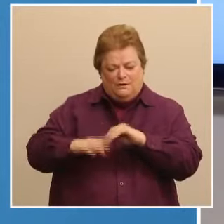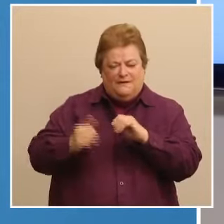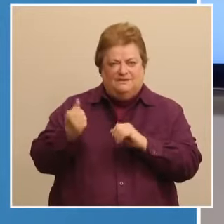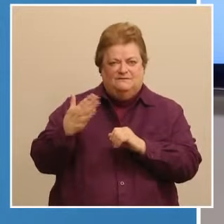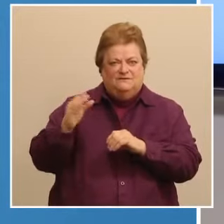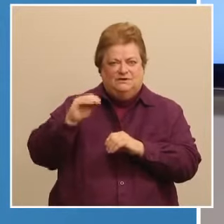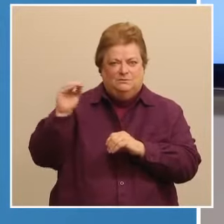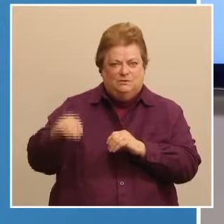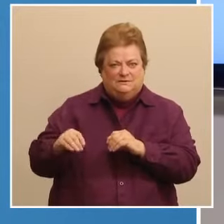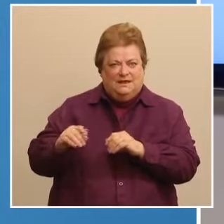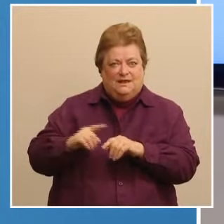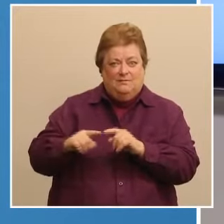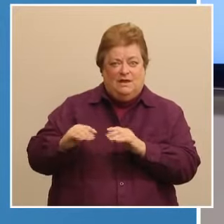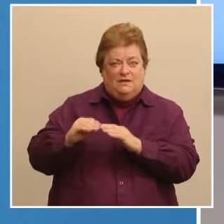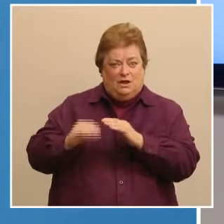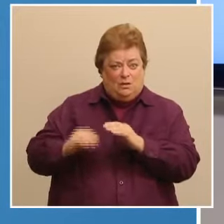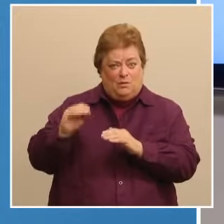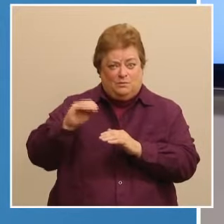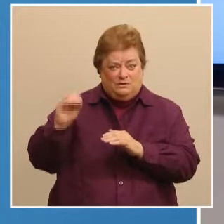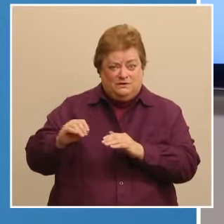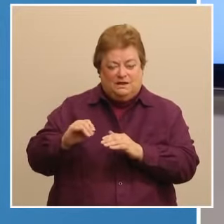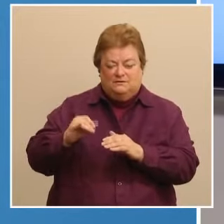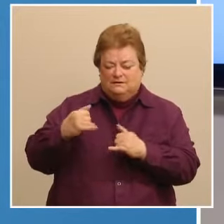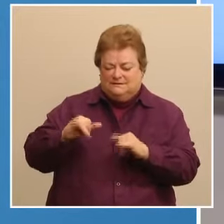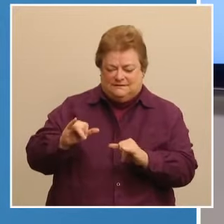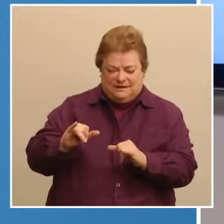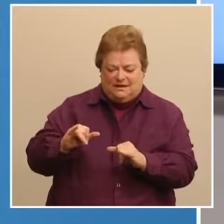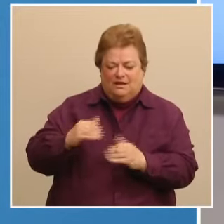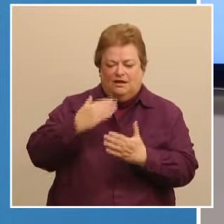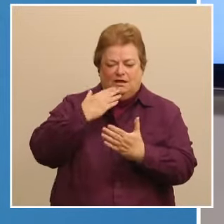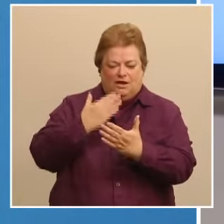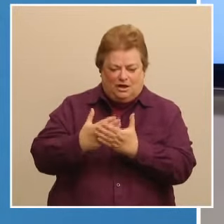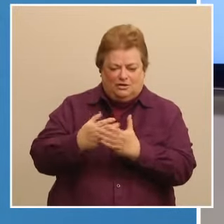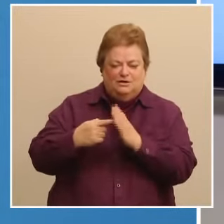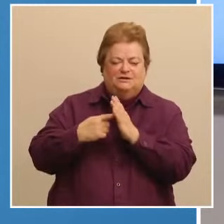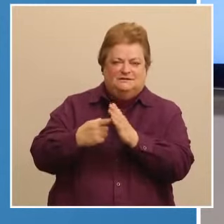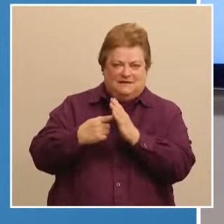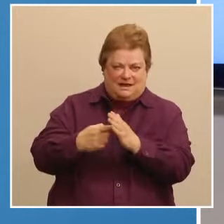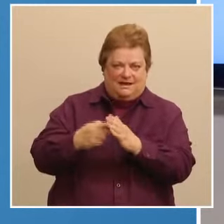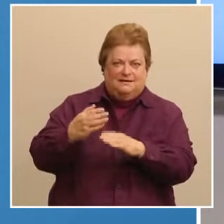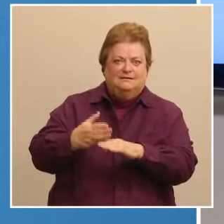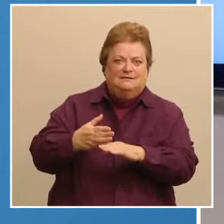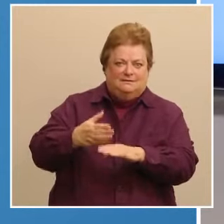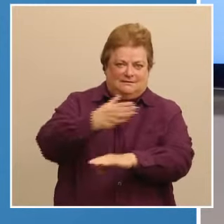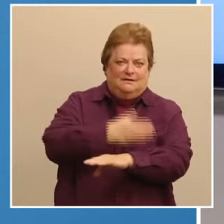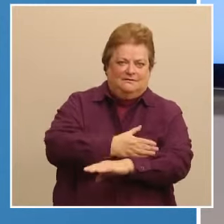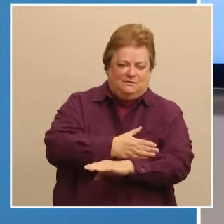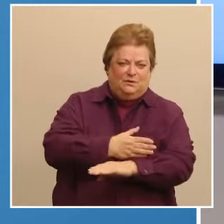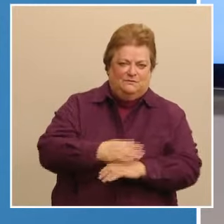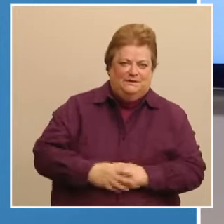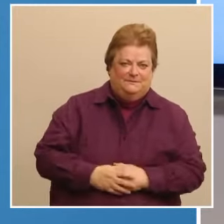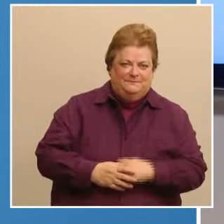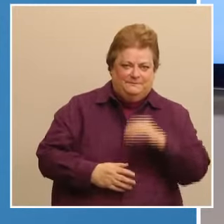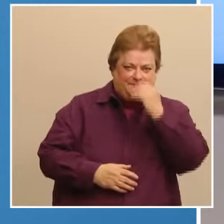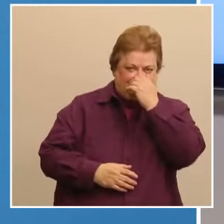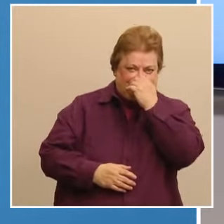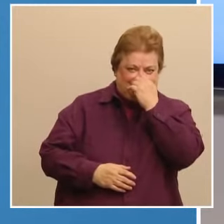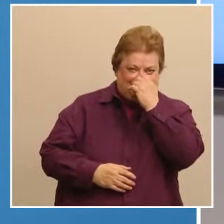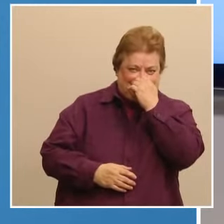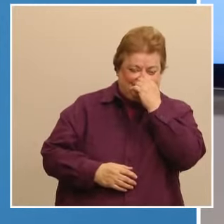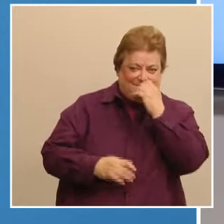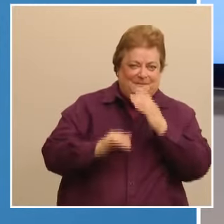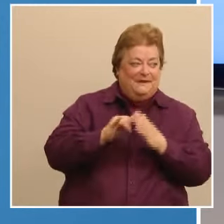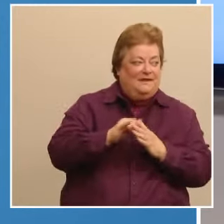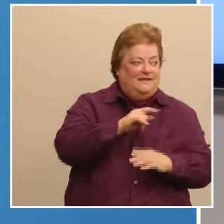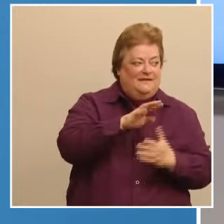15%, but the lower percentages are welcome, really a very welcome sign of improvement. This